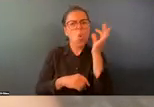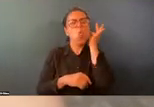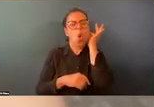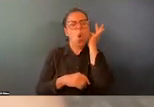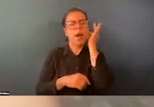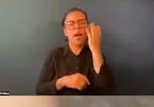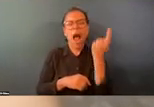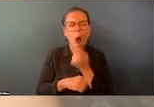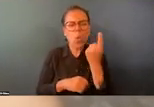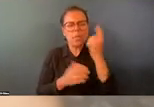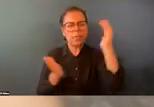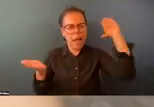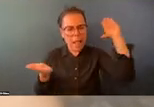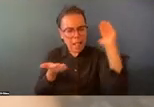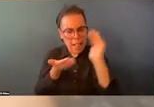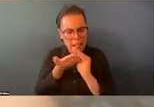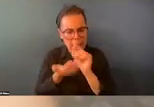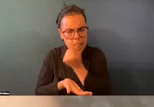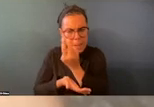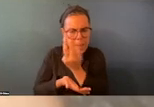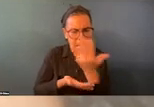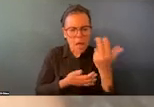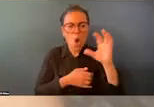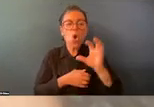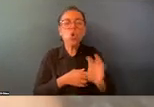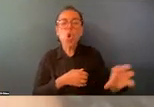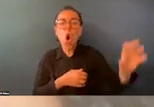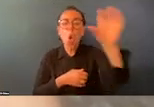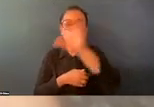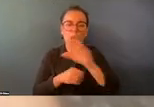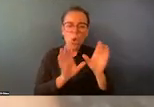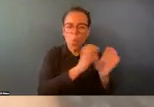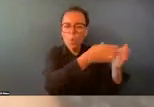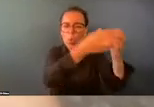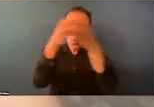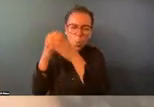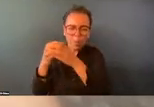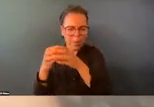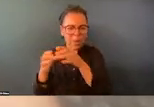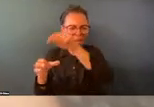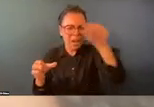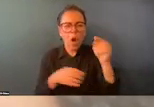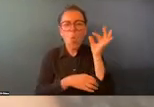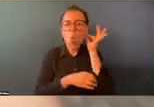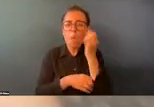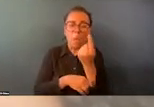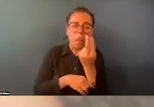the delegations of the countries. Also, woman is really underrepresented.